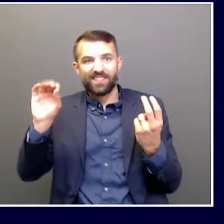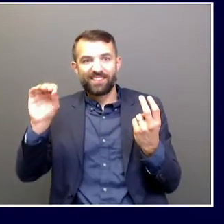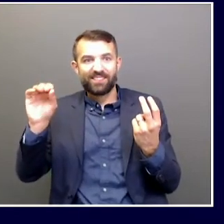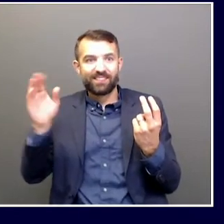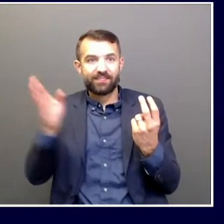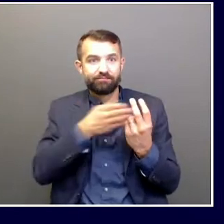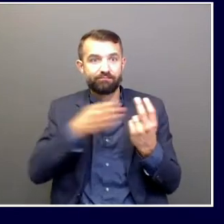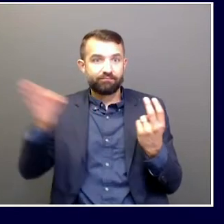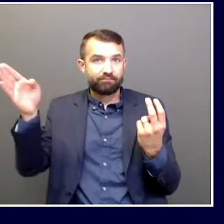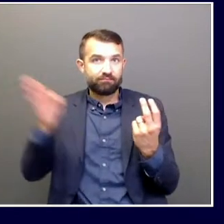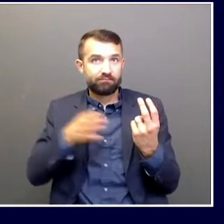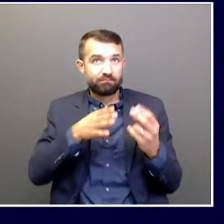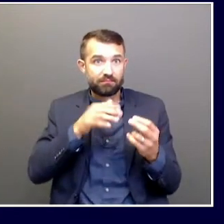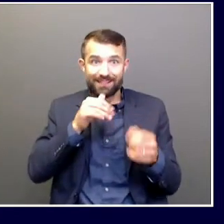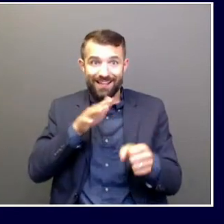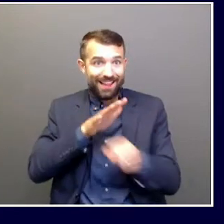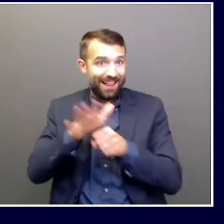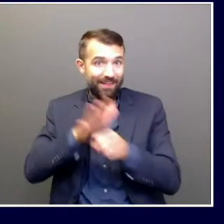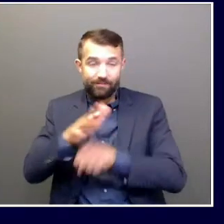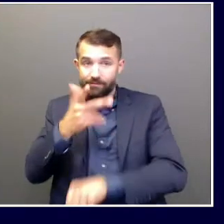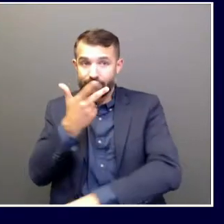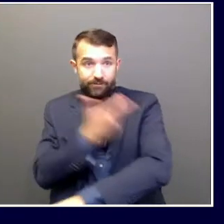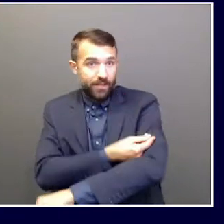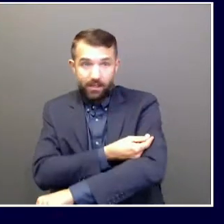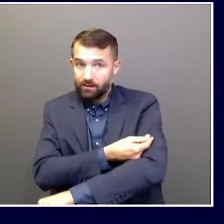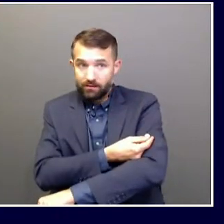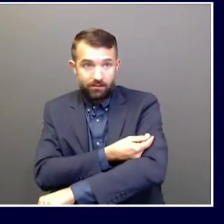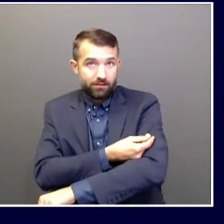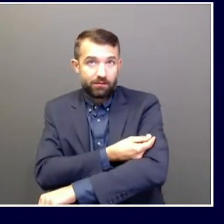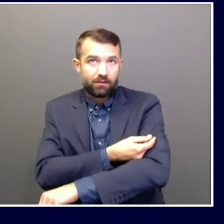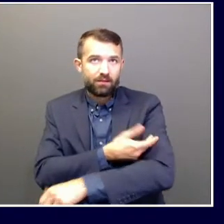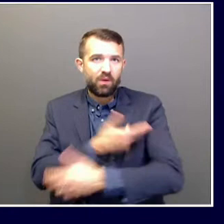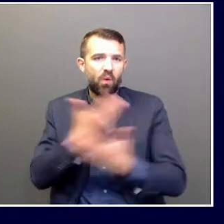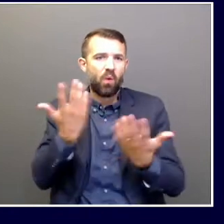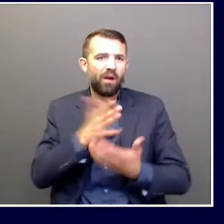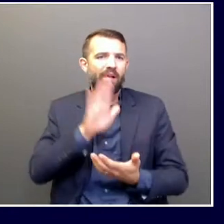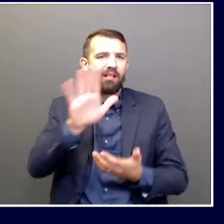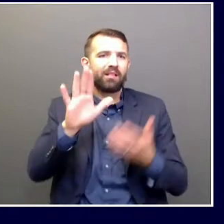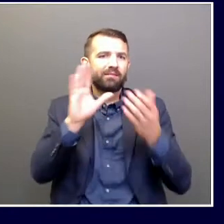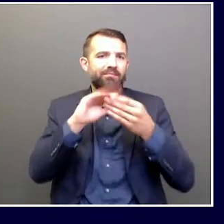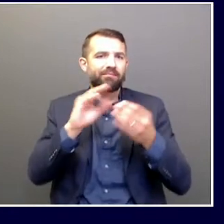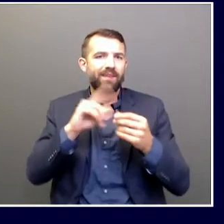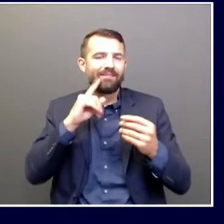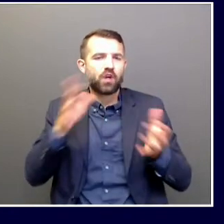what's your message to the younger people about the need to get out there and get vaccinated?